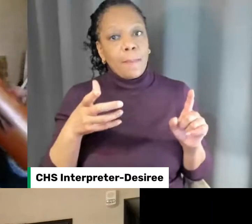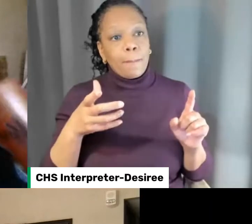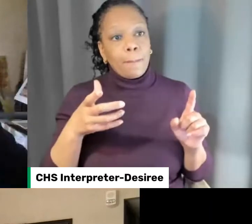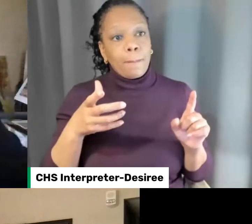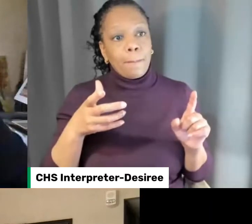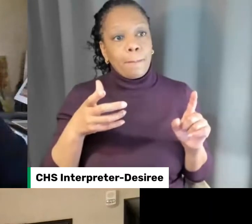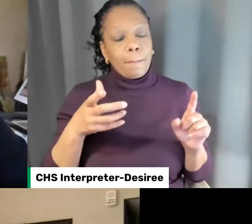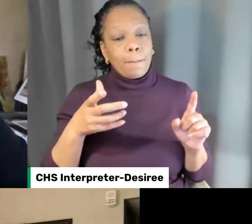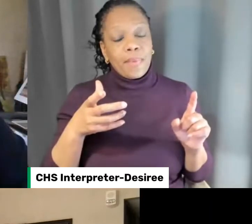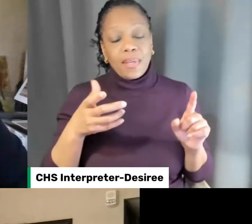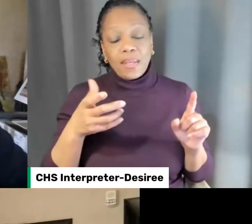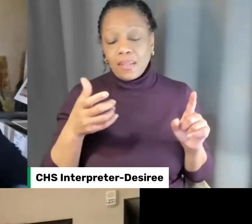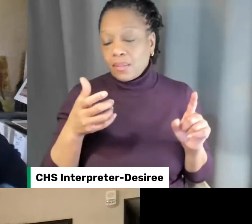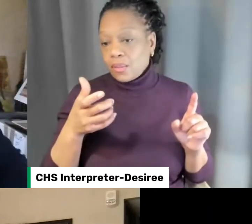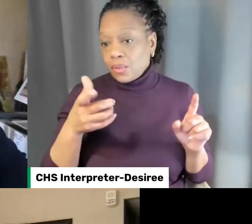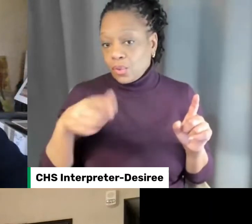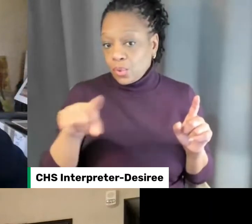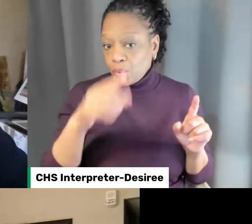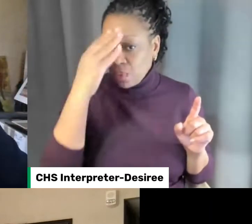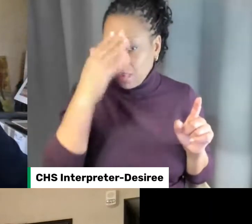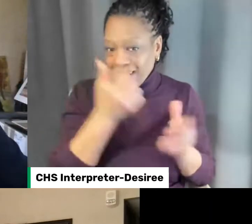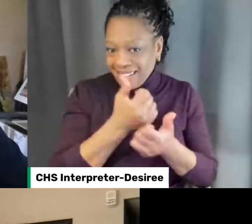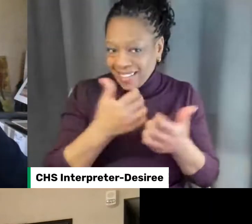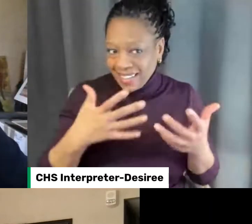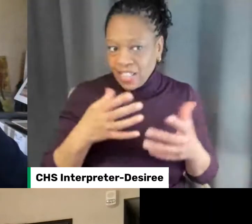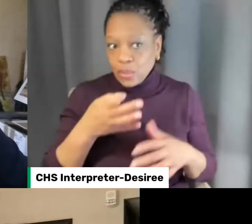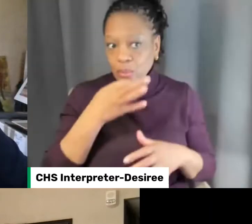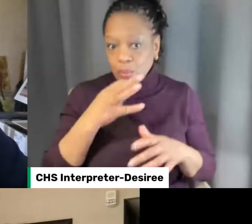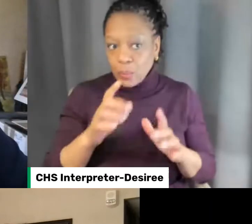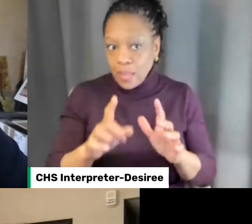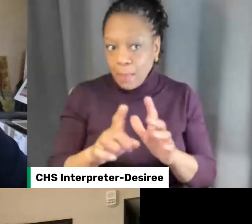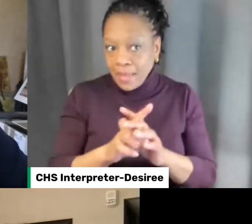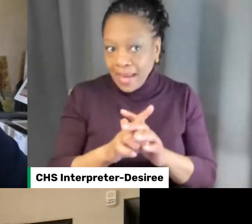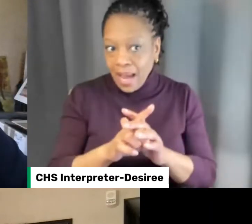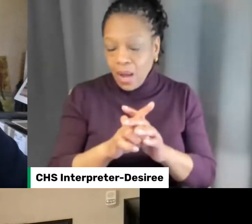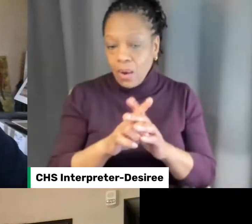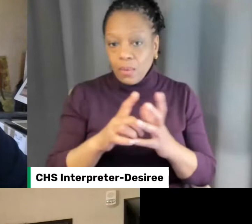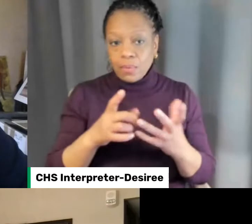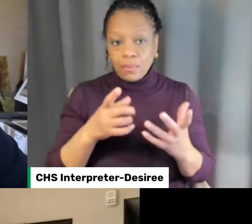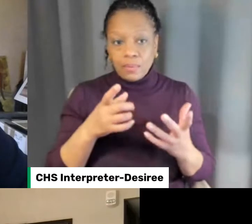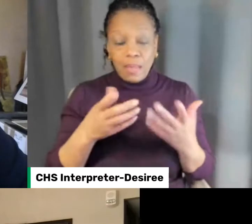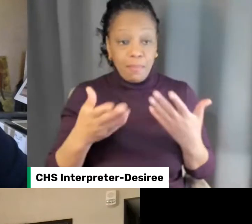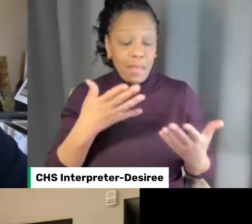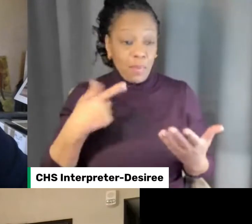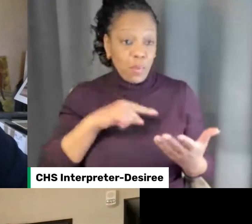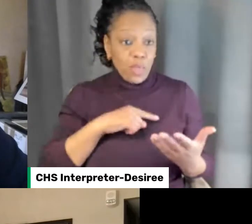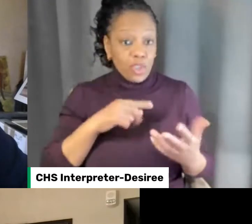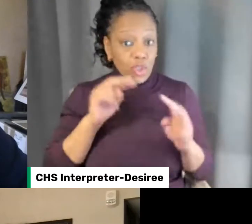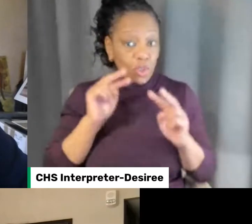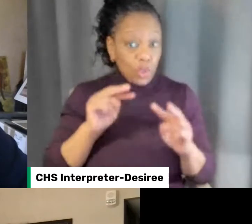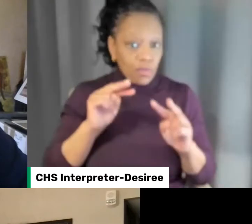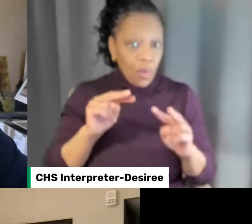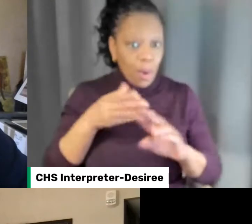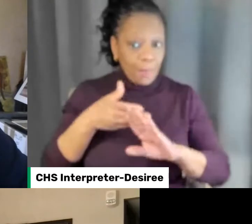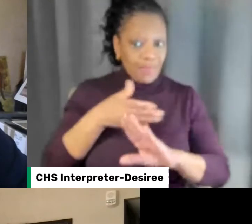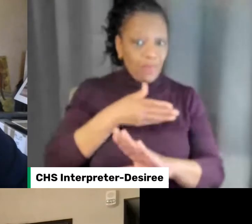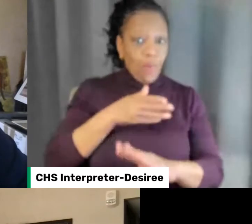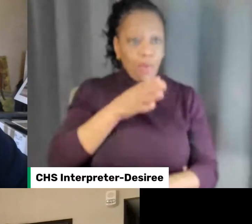Anything that's coming out or is ongoing right now that folks should be paying attention to in advance of the Farm Bill?